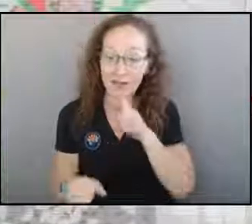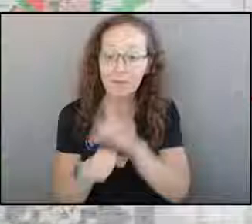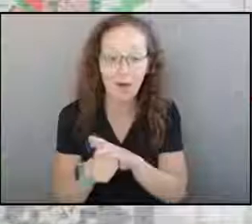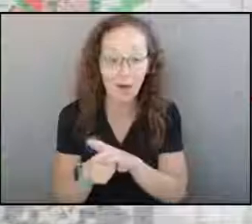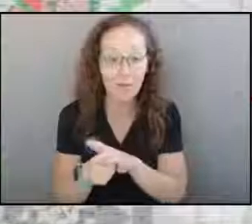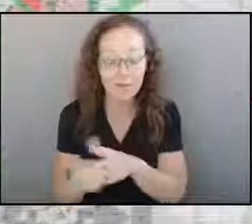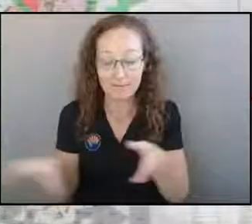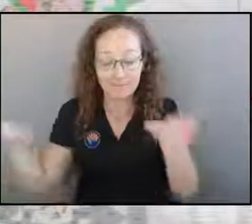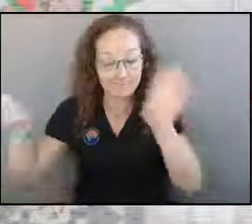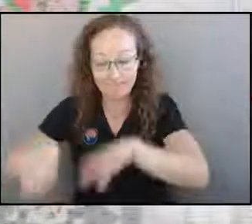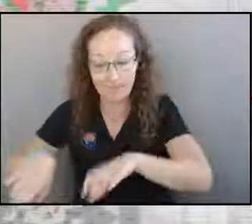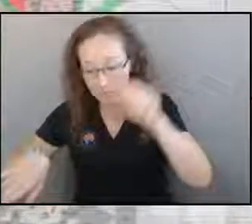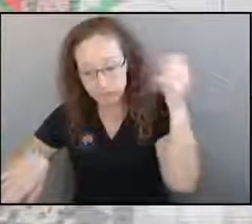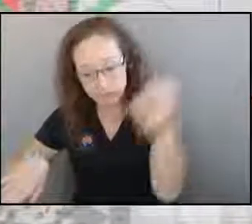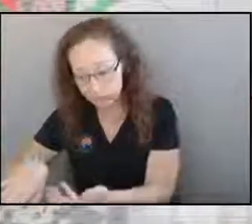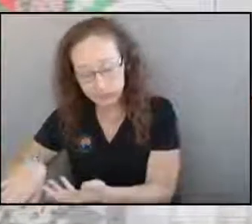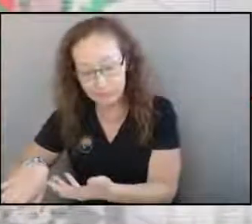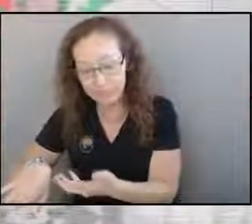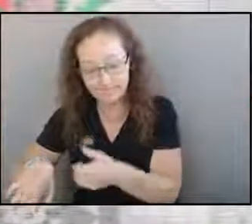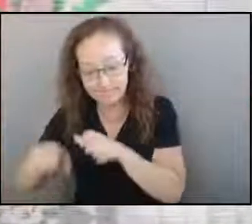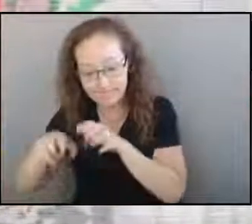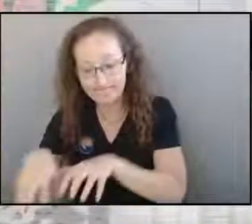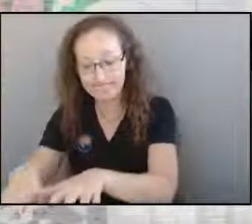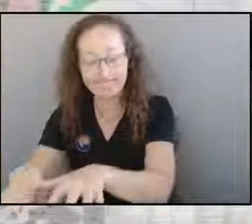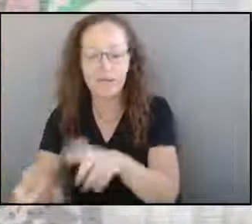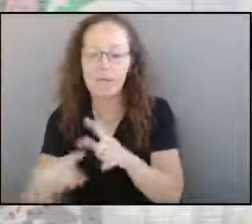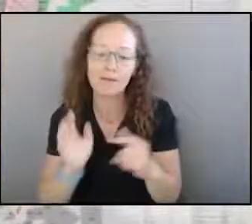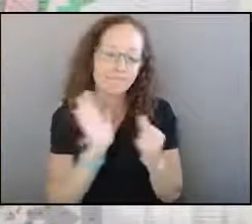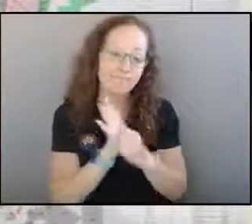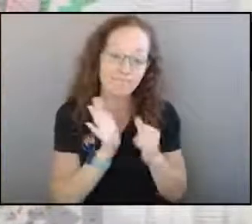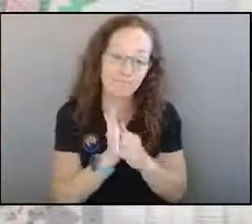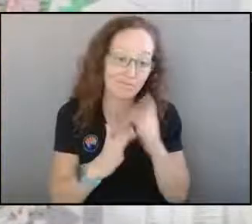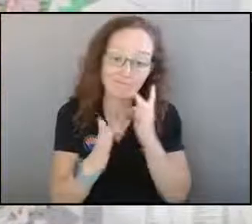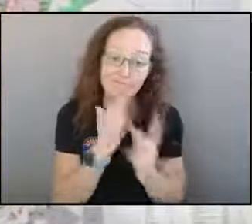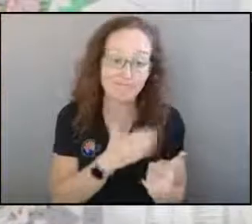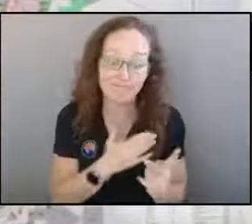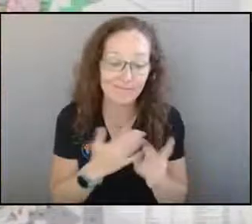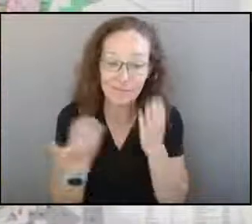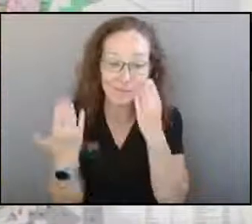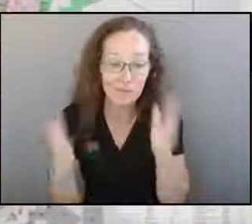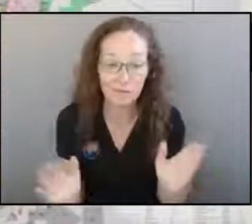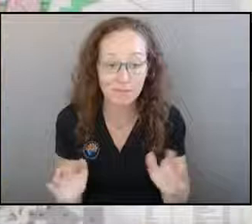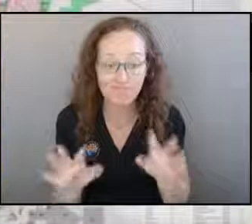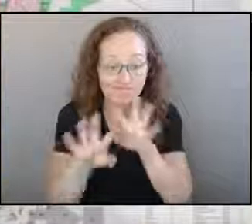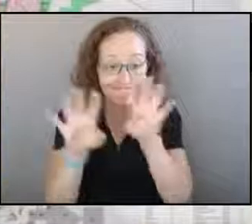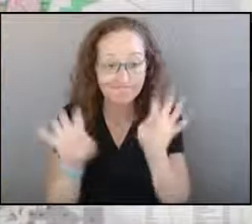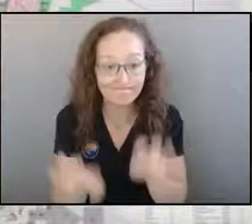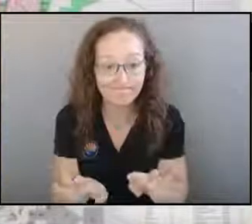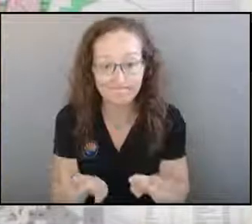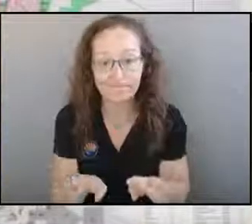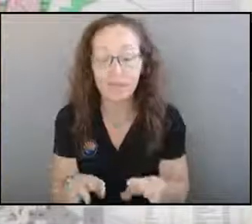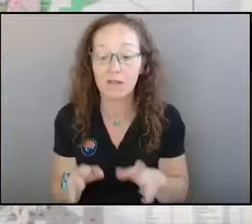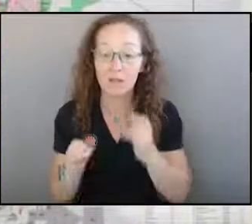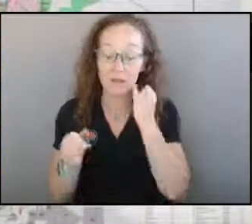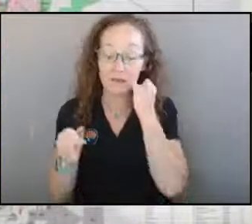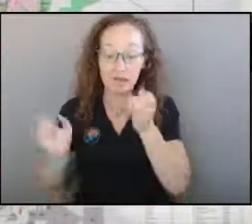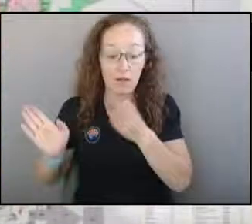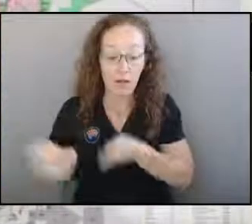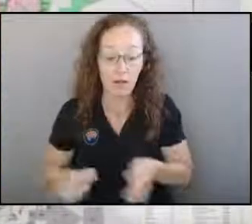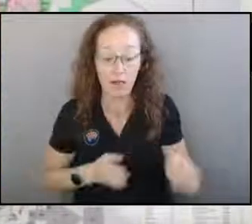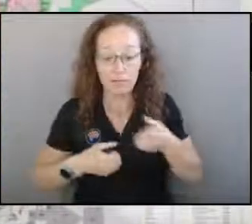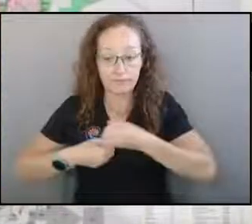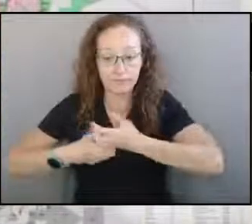we really don't know. So in preparation for that, we have to make sure that our community is